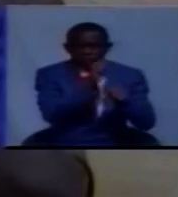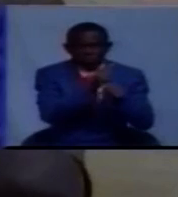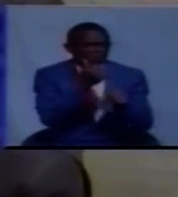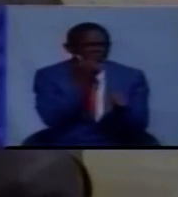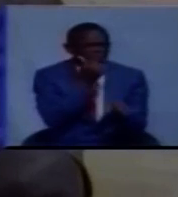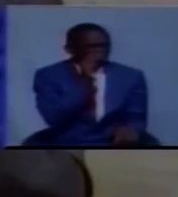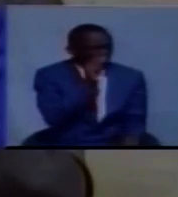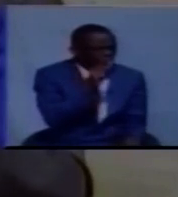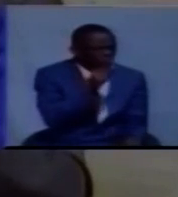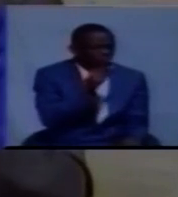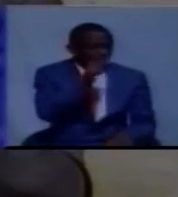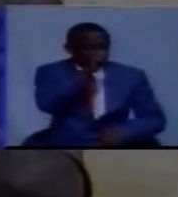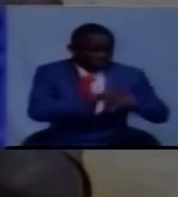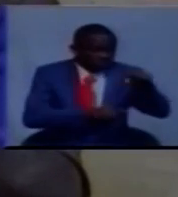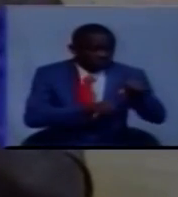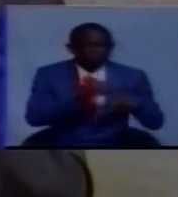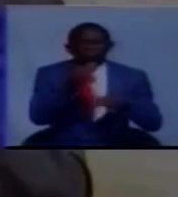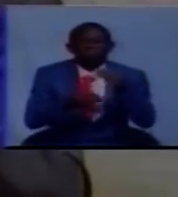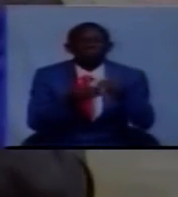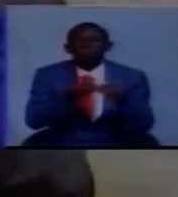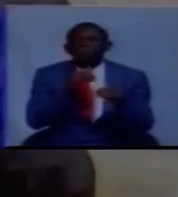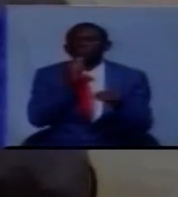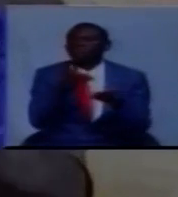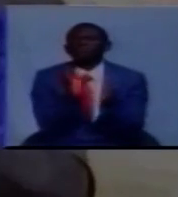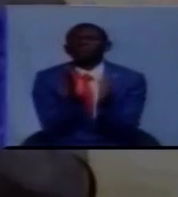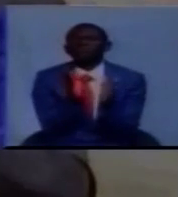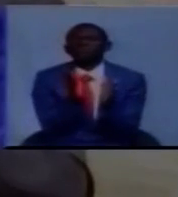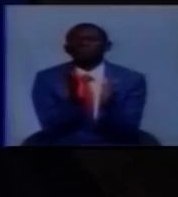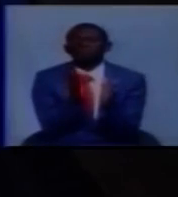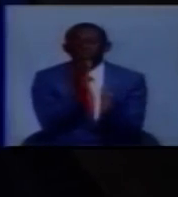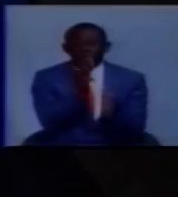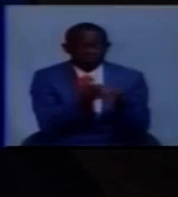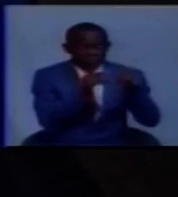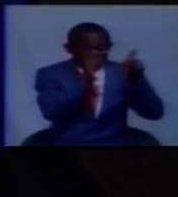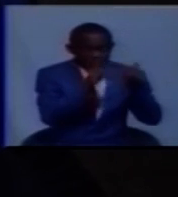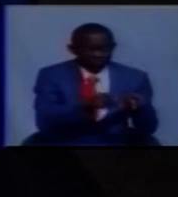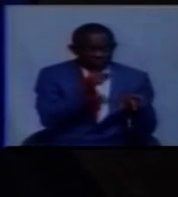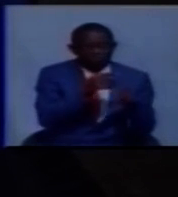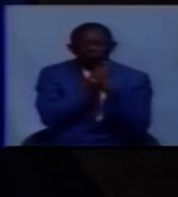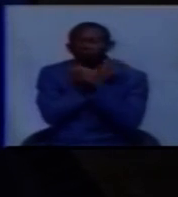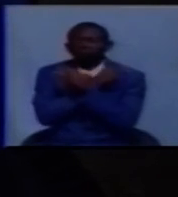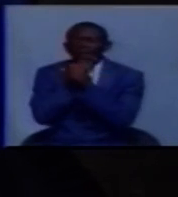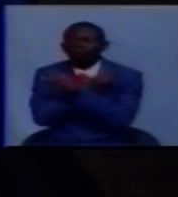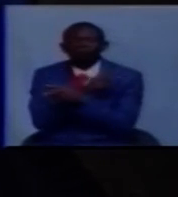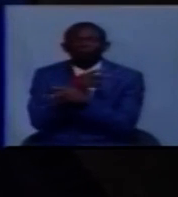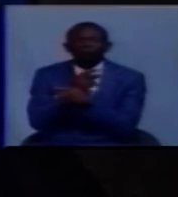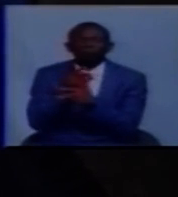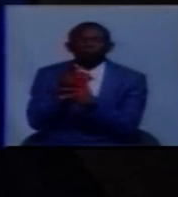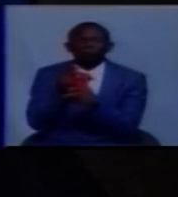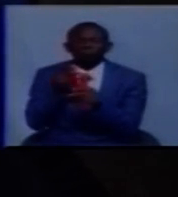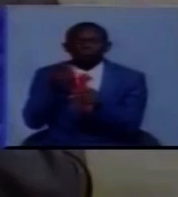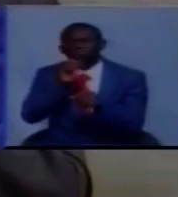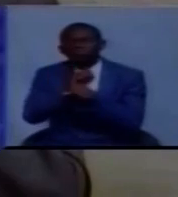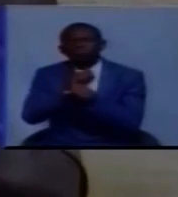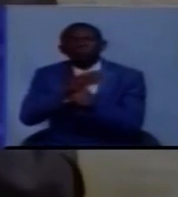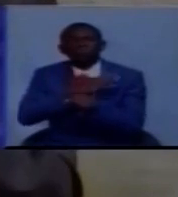spoken out, it will come out. Even if you don't convince me, if that person goes to court, it will come out in court that you dismissed them because they